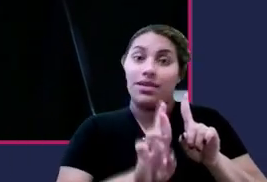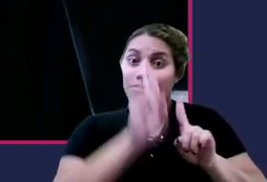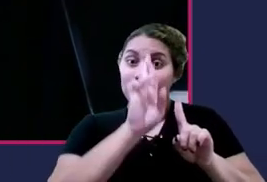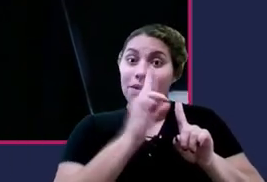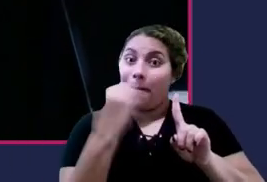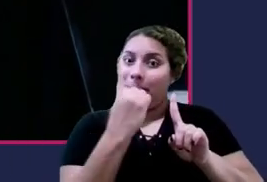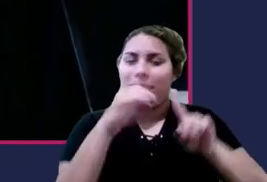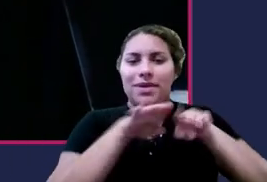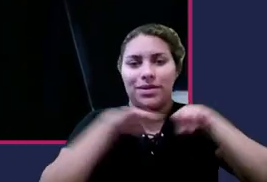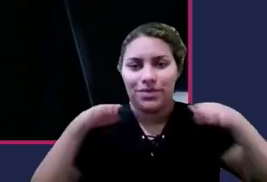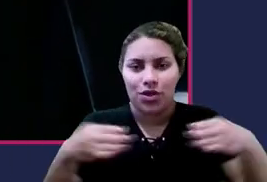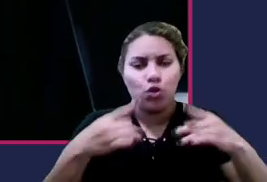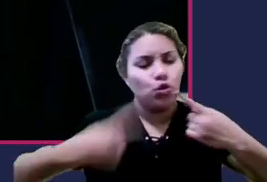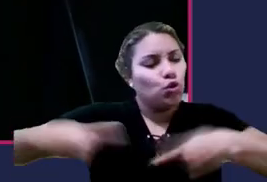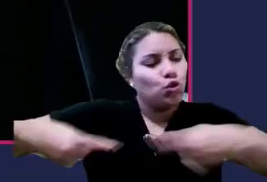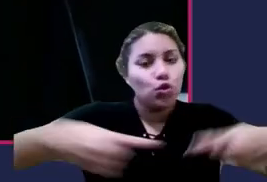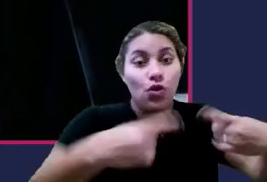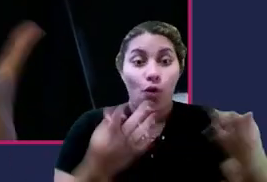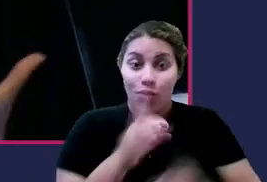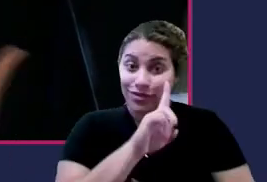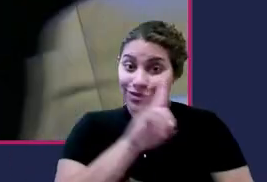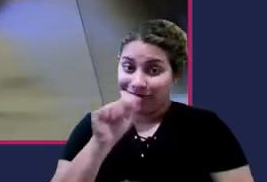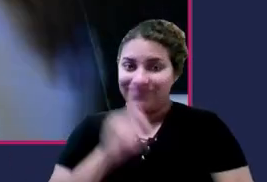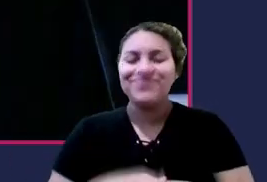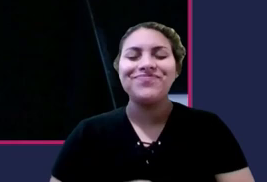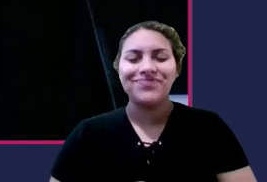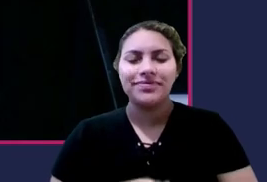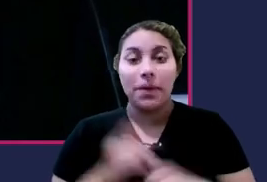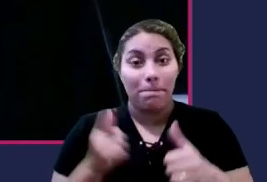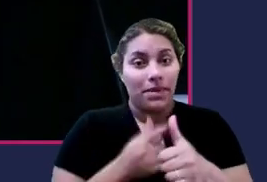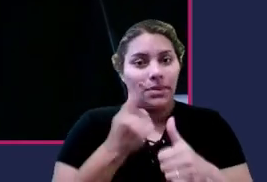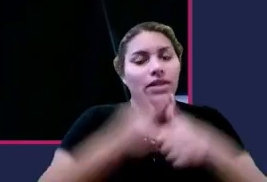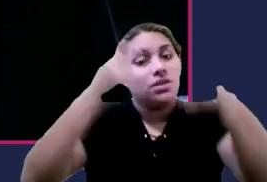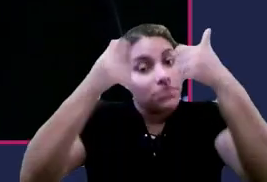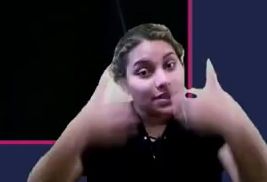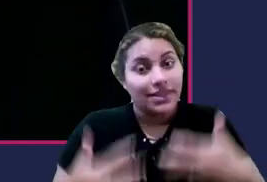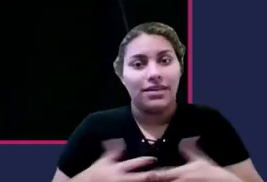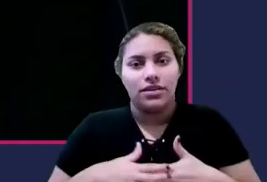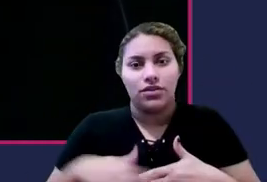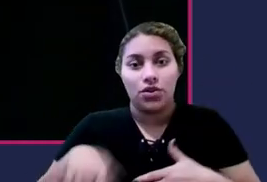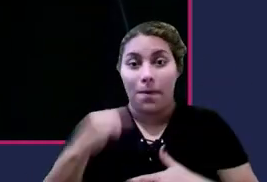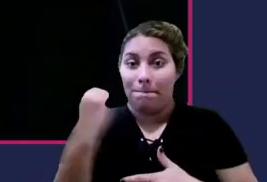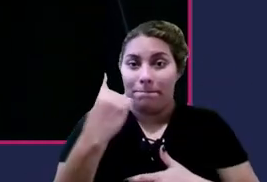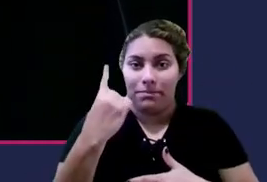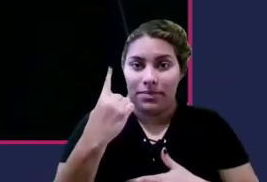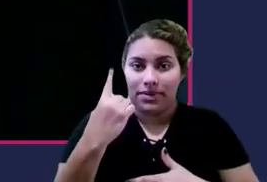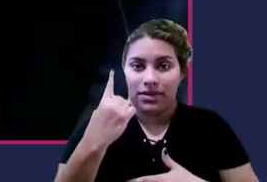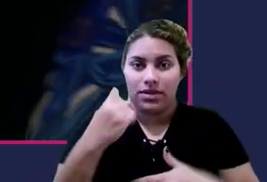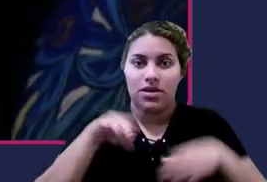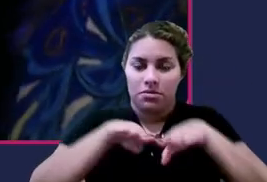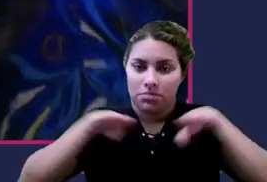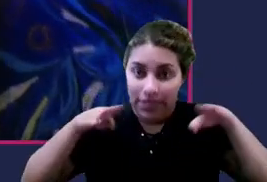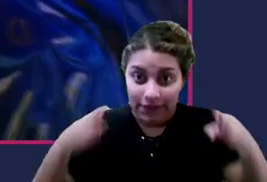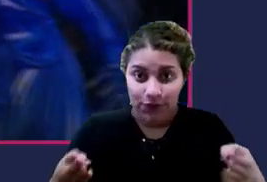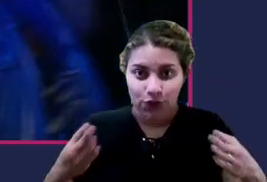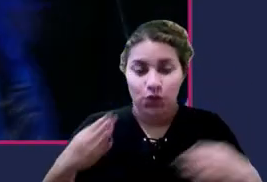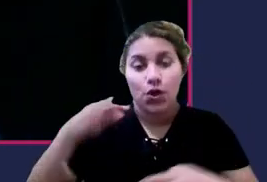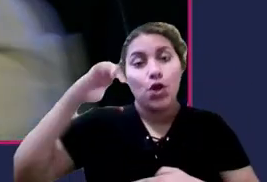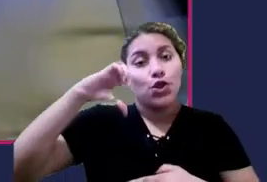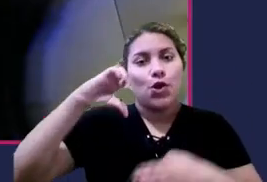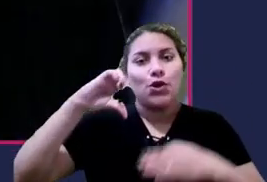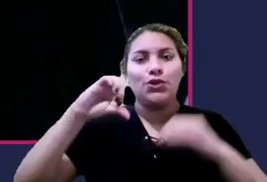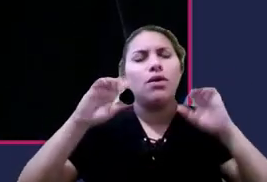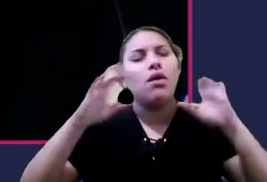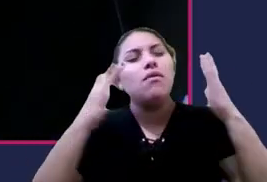a step down. And Tony, you're going to moderate our first discussion today. We're going to go to the